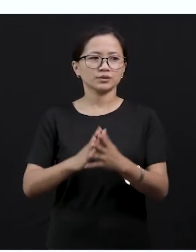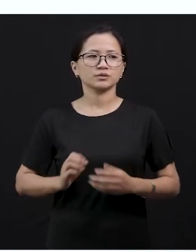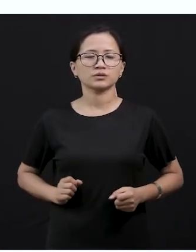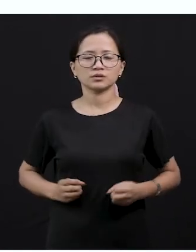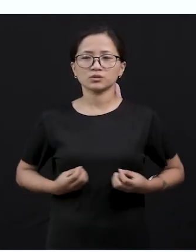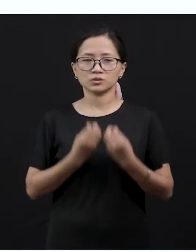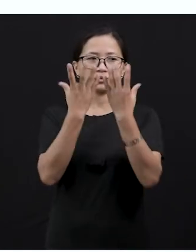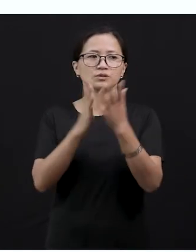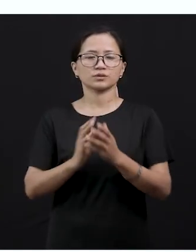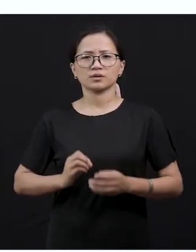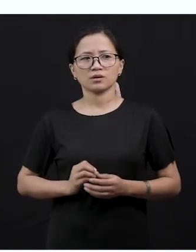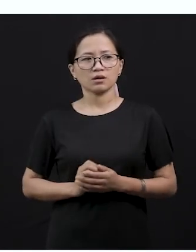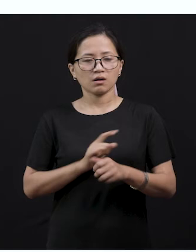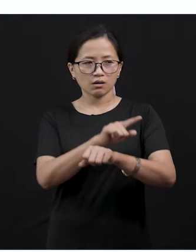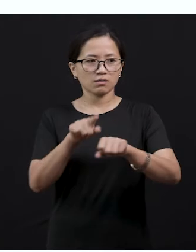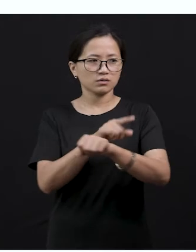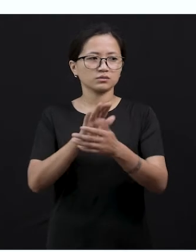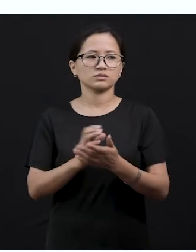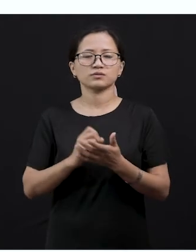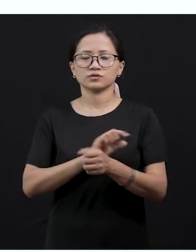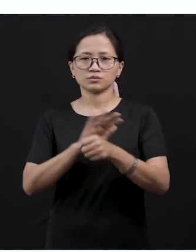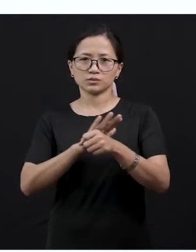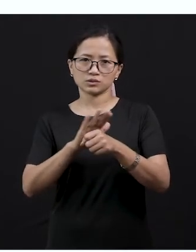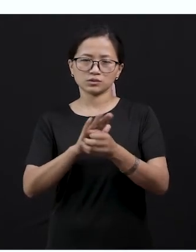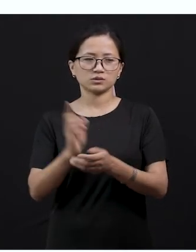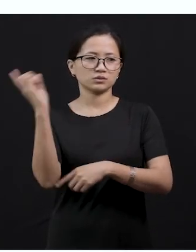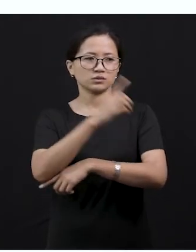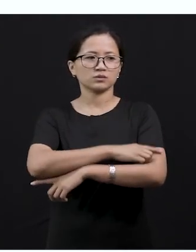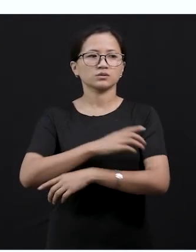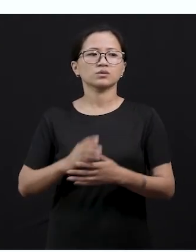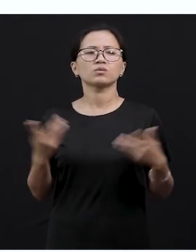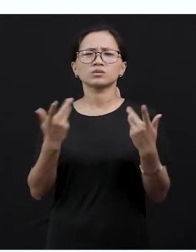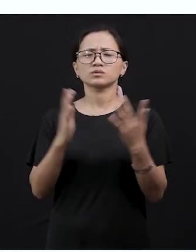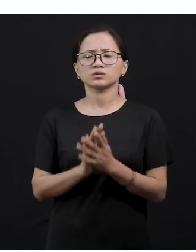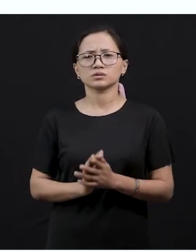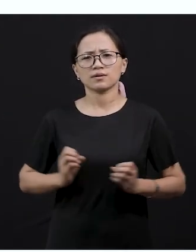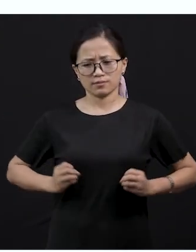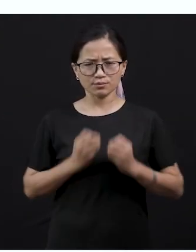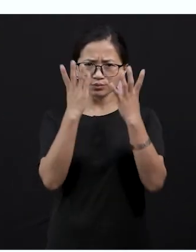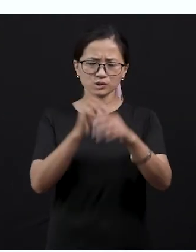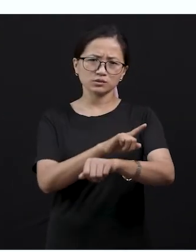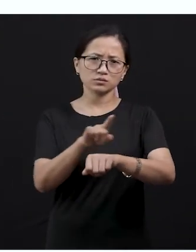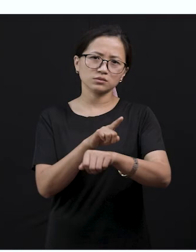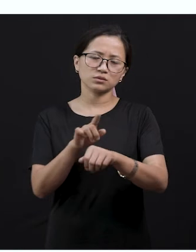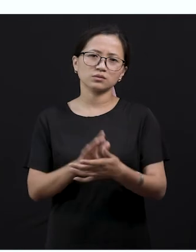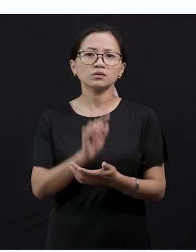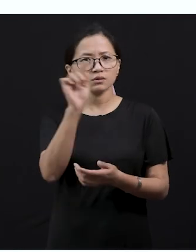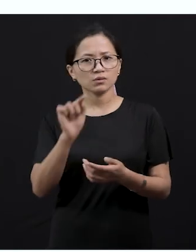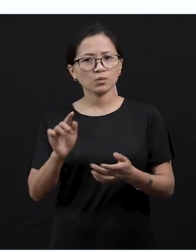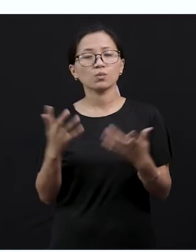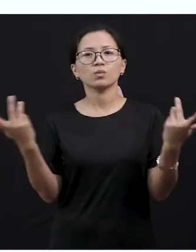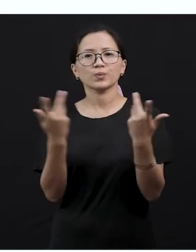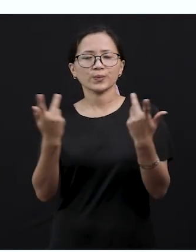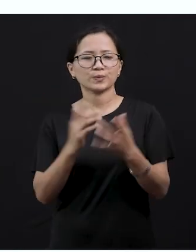day. What was the happiest hour? So Mrs. March, after coming from home, she changed her